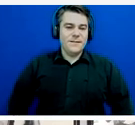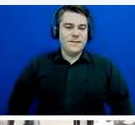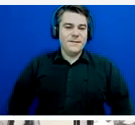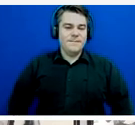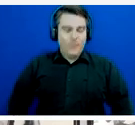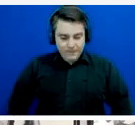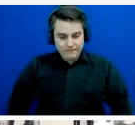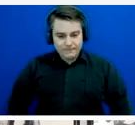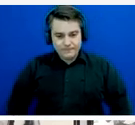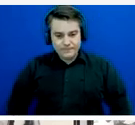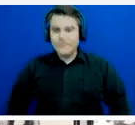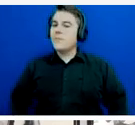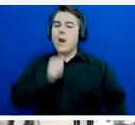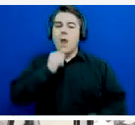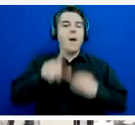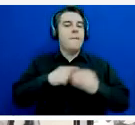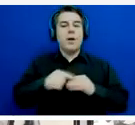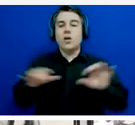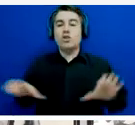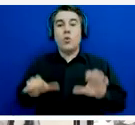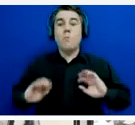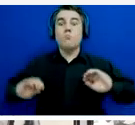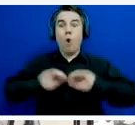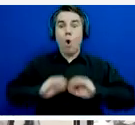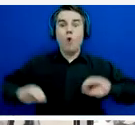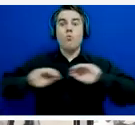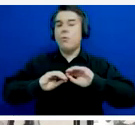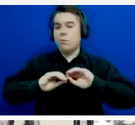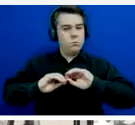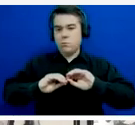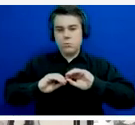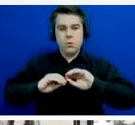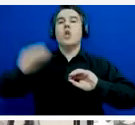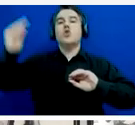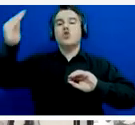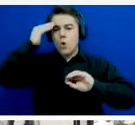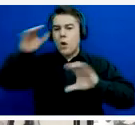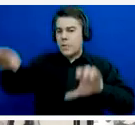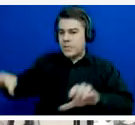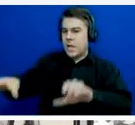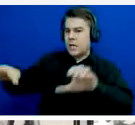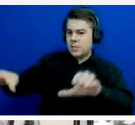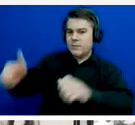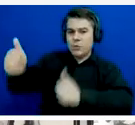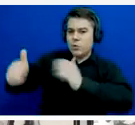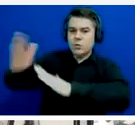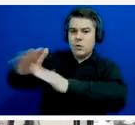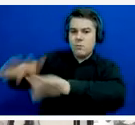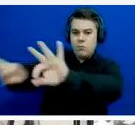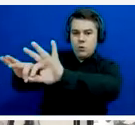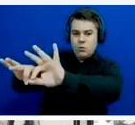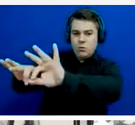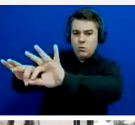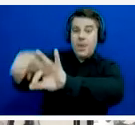Okay, and it's not about doing more and more. It's about knowing the activities that are the most important and